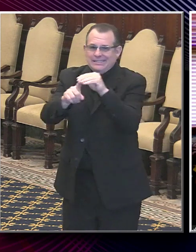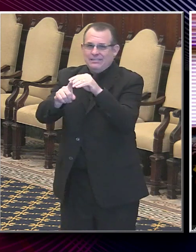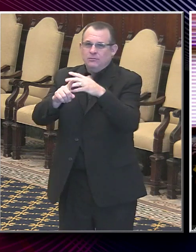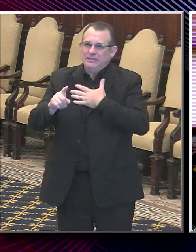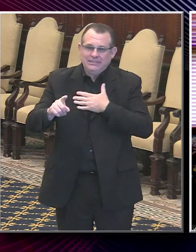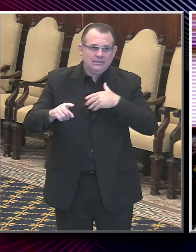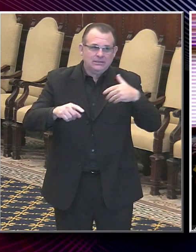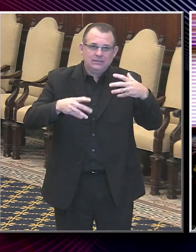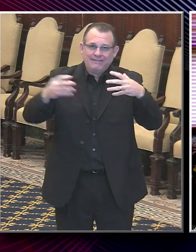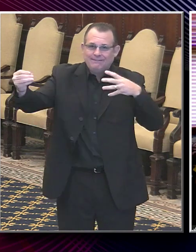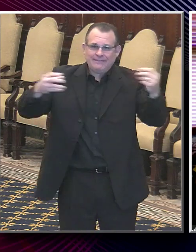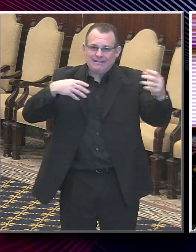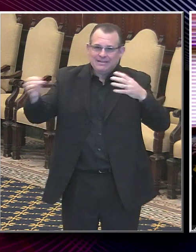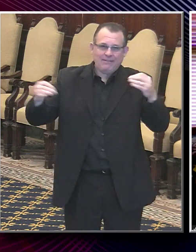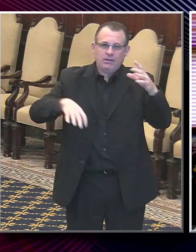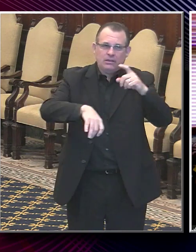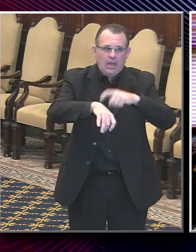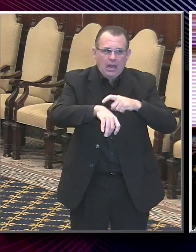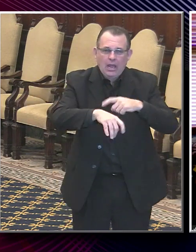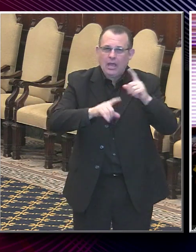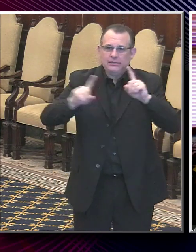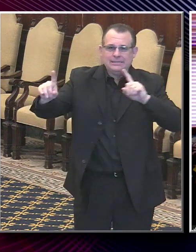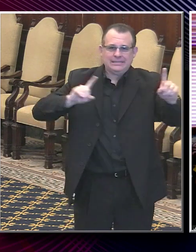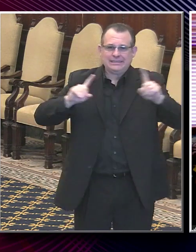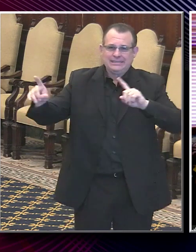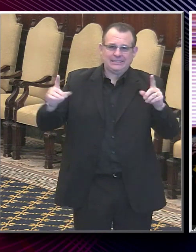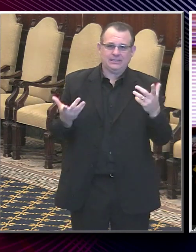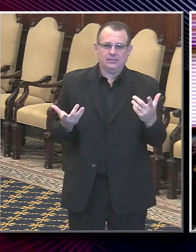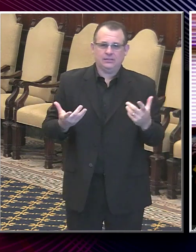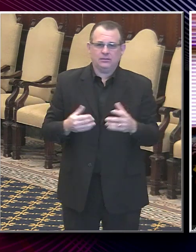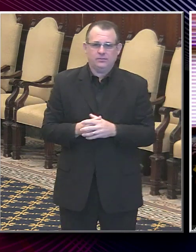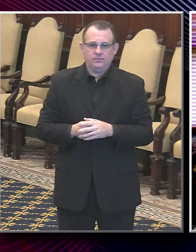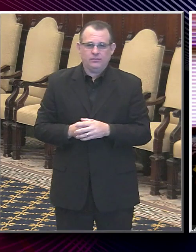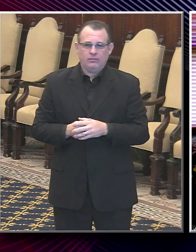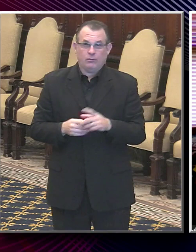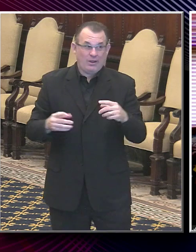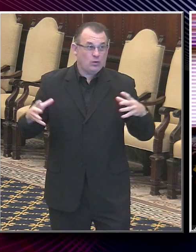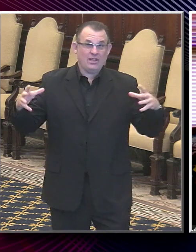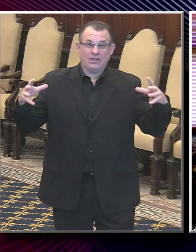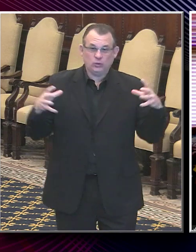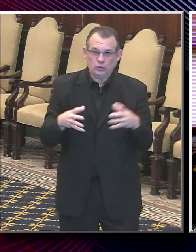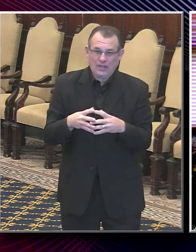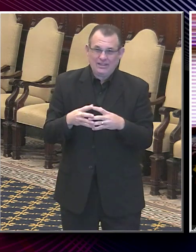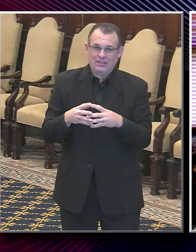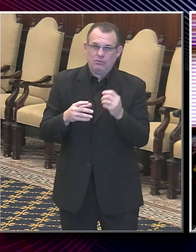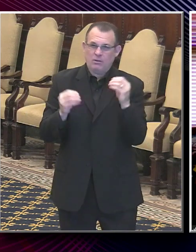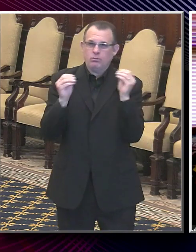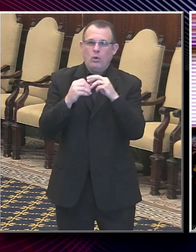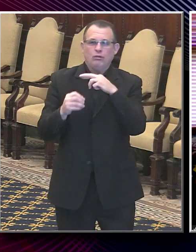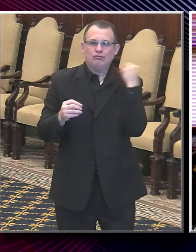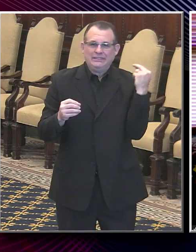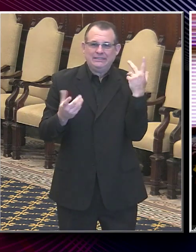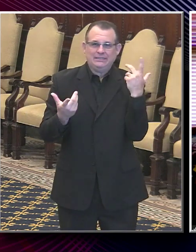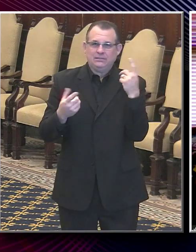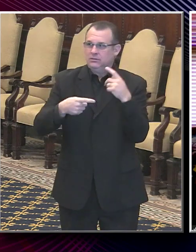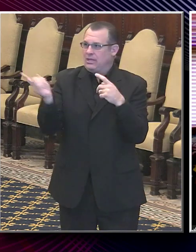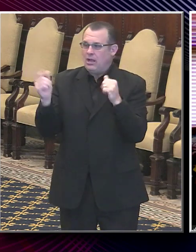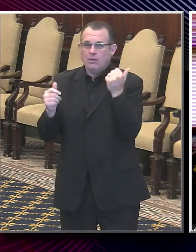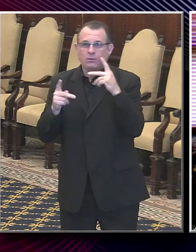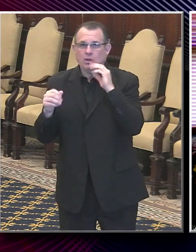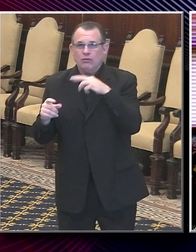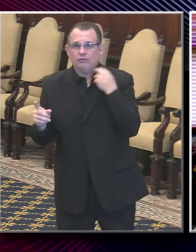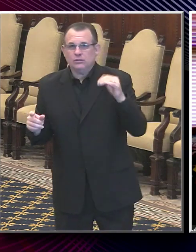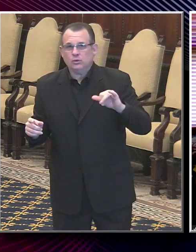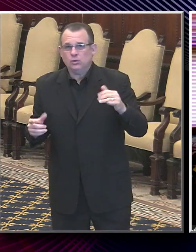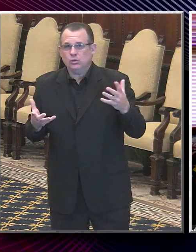every time they do something irresponsible, they're putting themselves and their families in jeopardy. We're going to